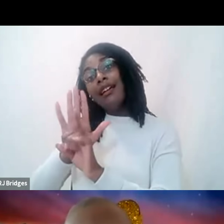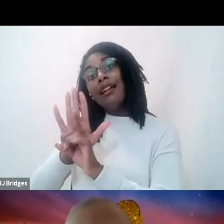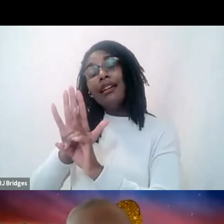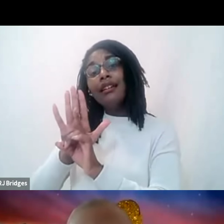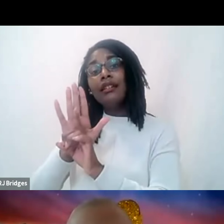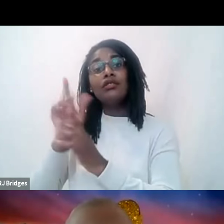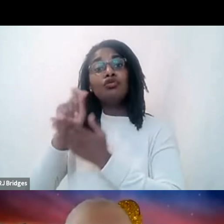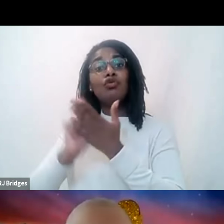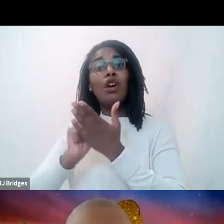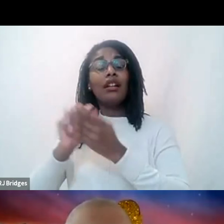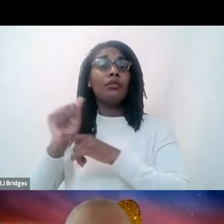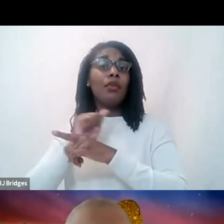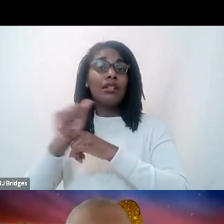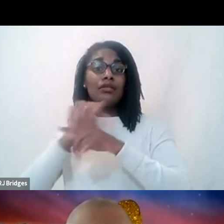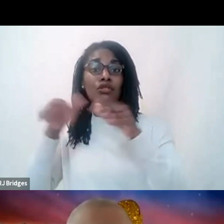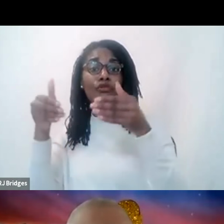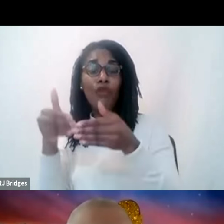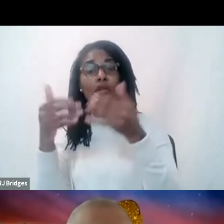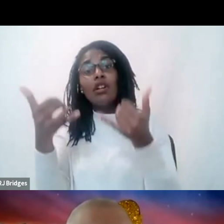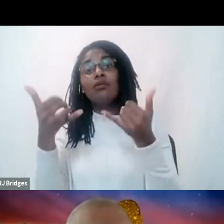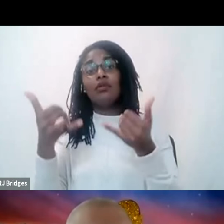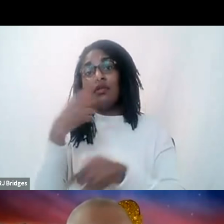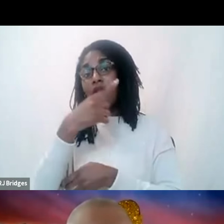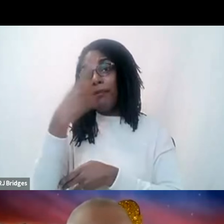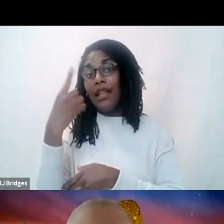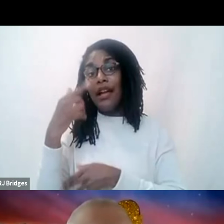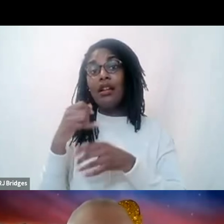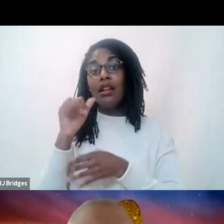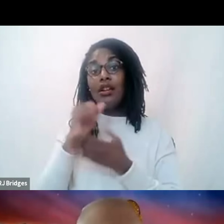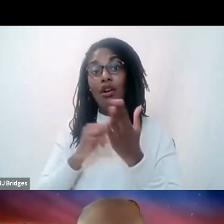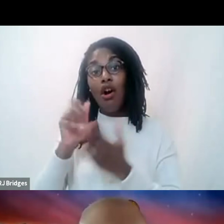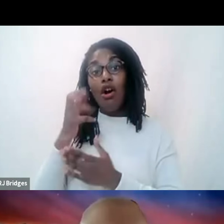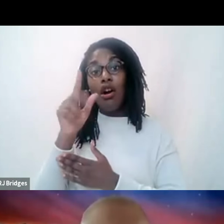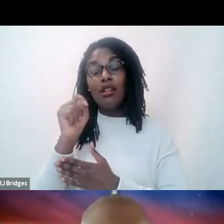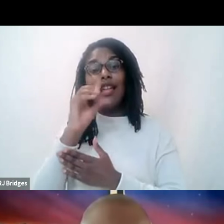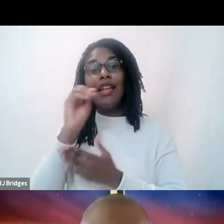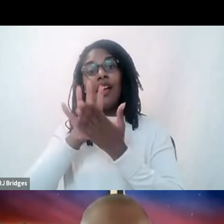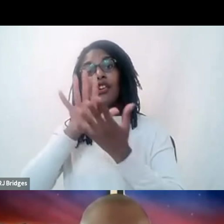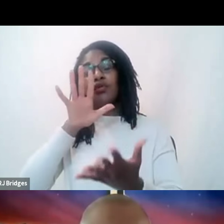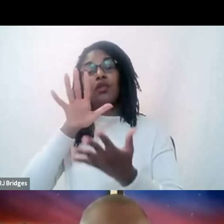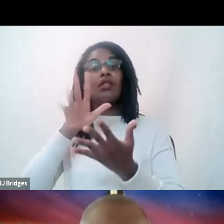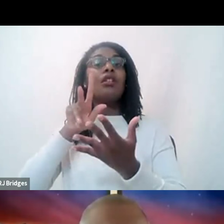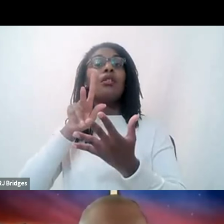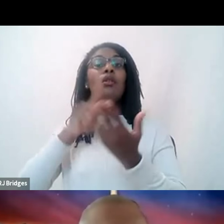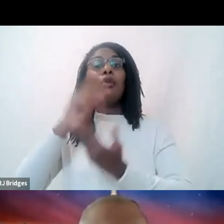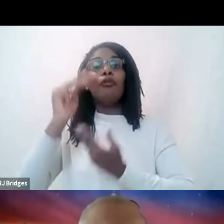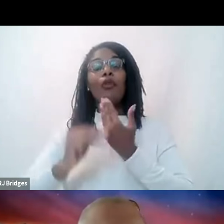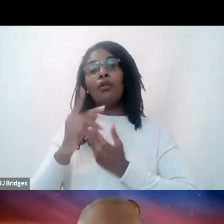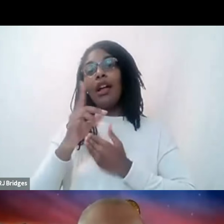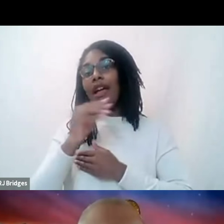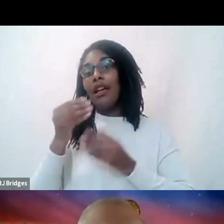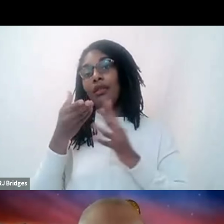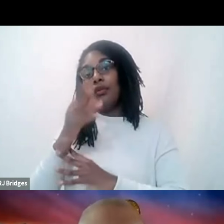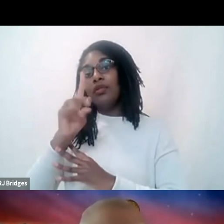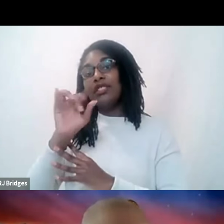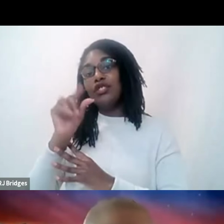and writing practices focus on contemporary Black art, and specifically abstraction, performance, and digital arts. So hi,